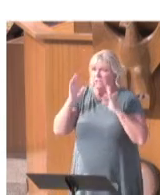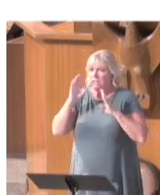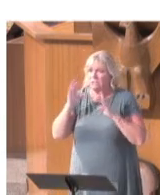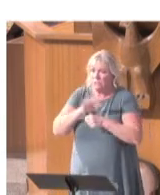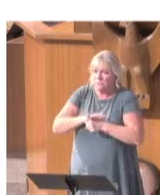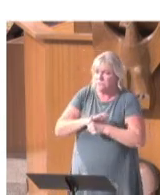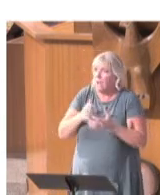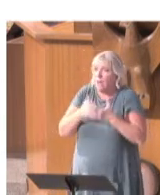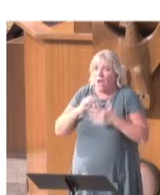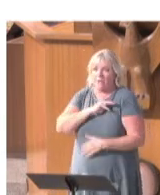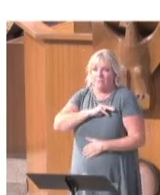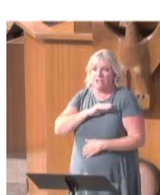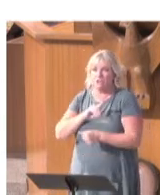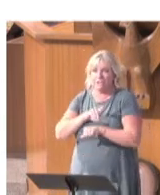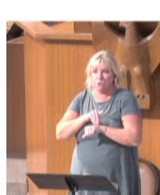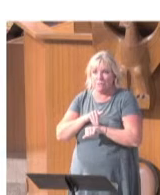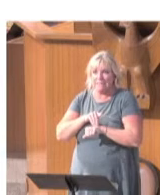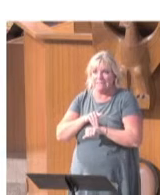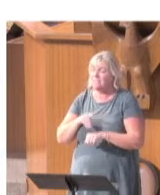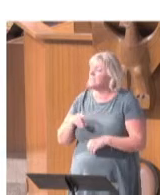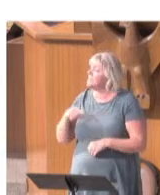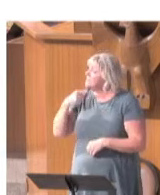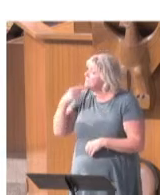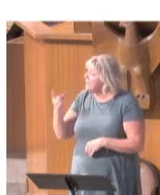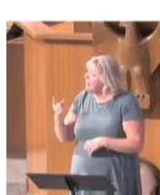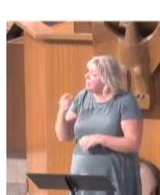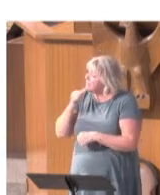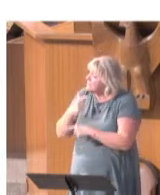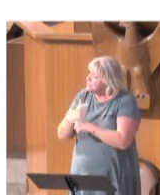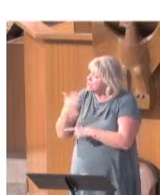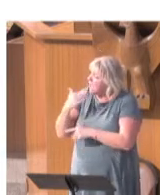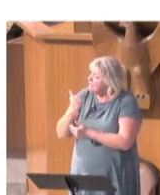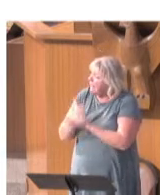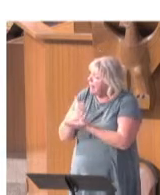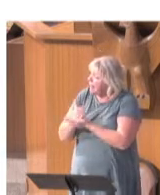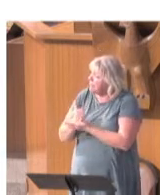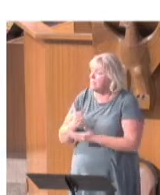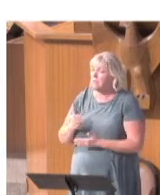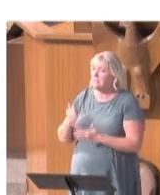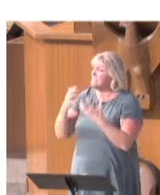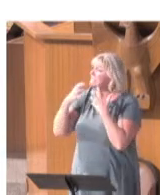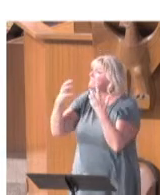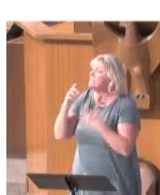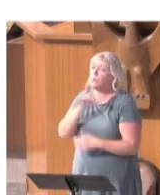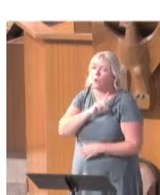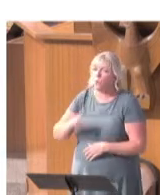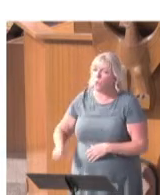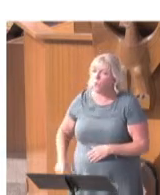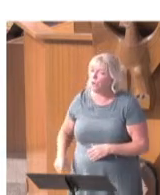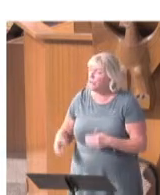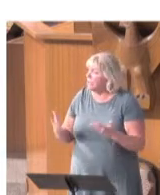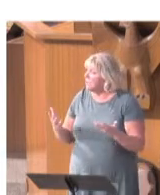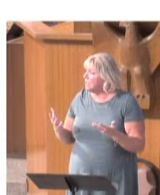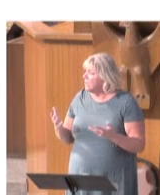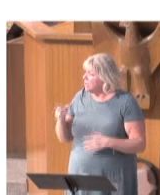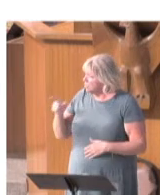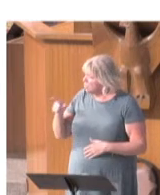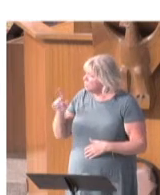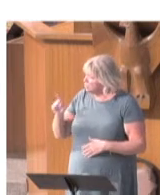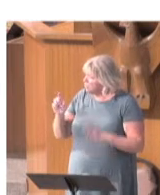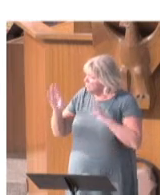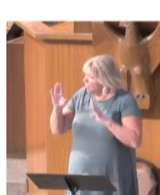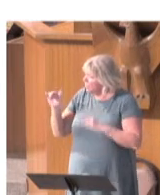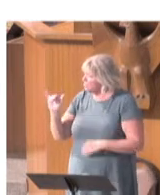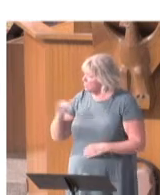asks Jesus to send her sister Mary to help her. She cries, Lord, does it not make you anxious that